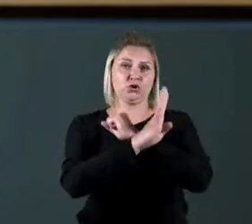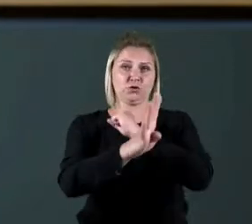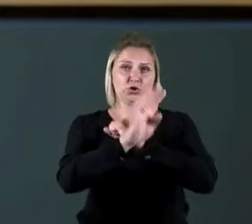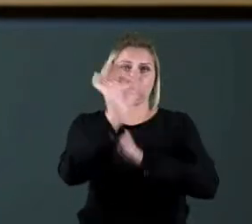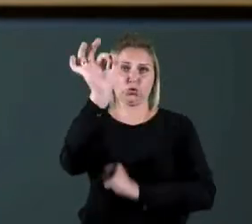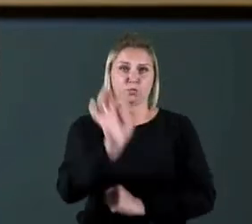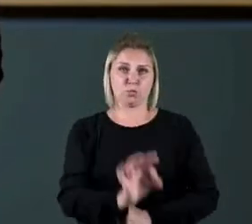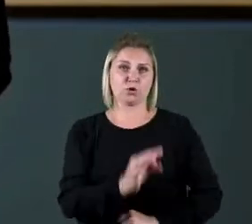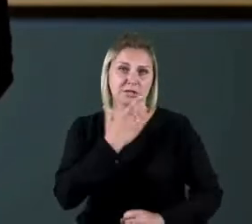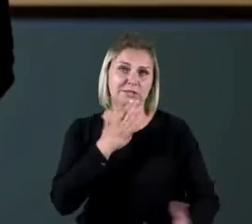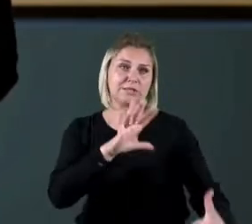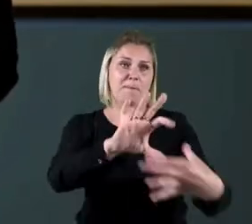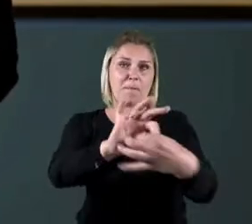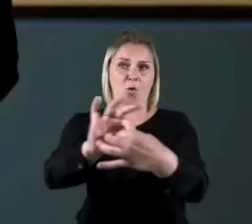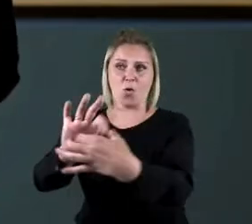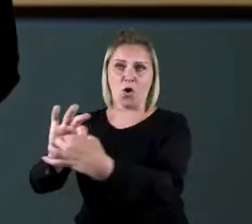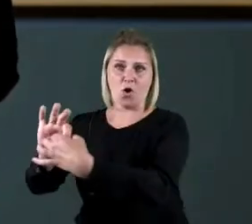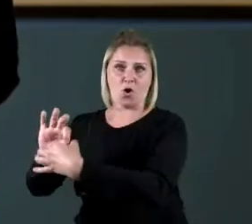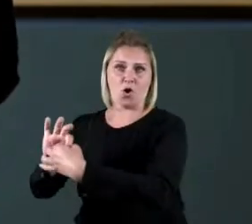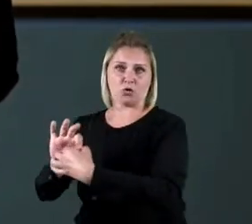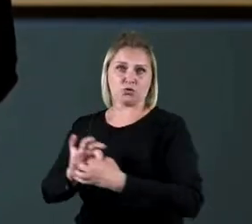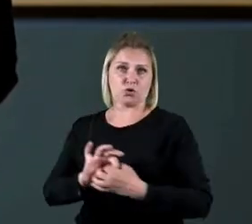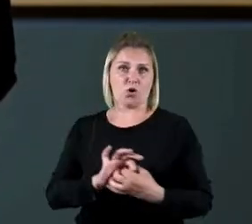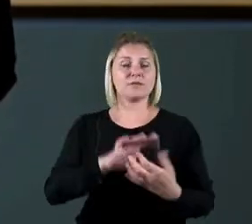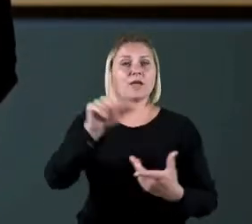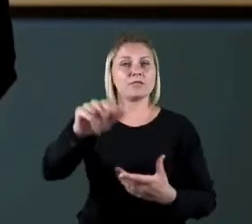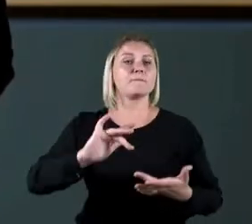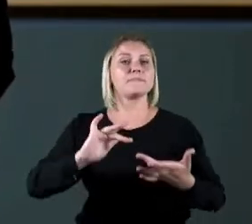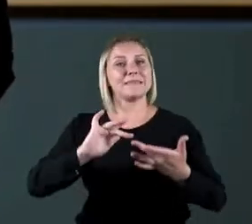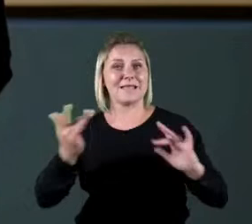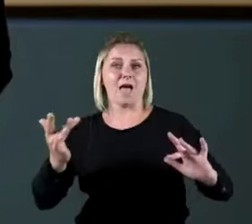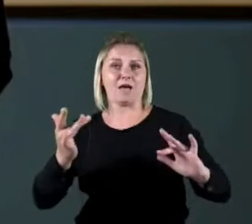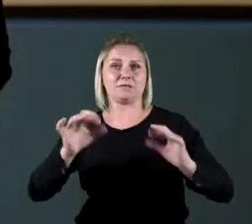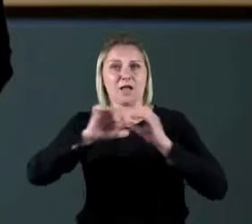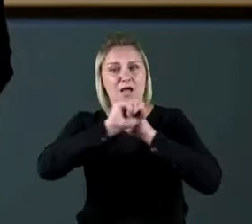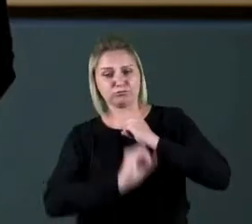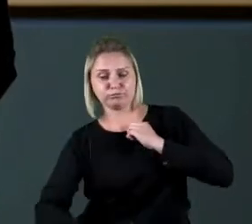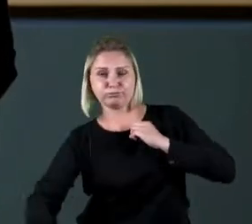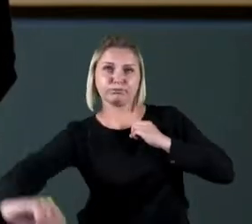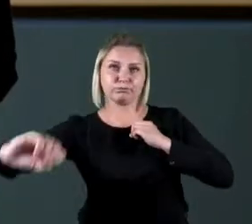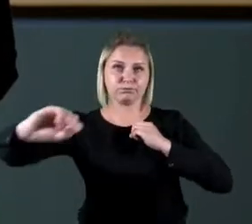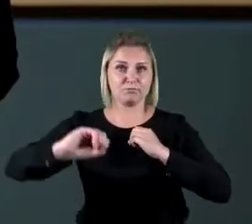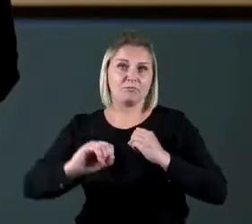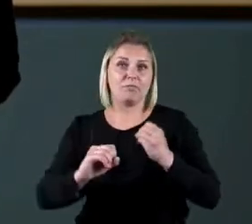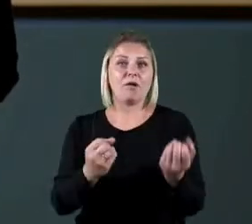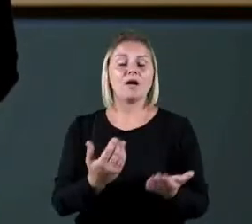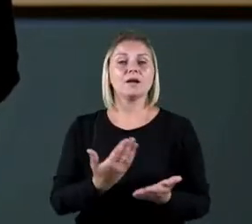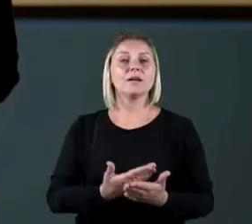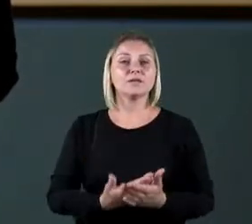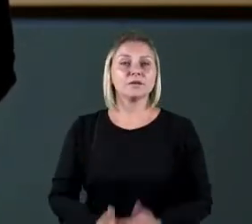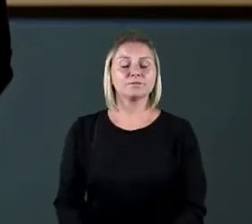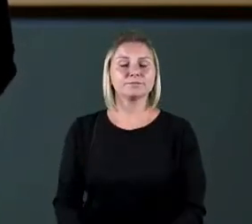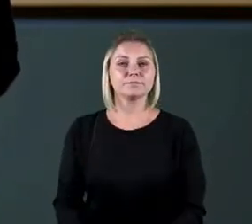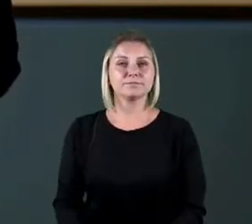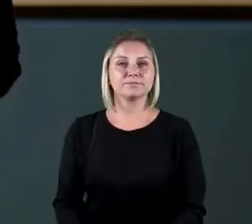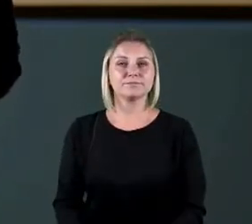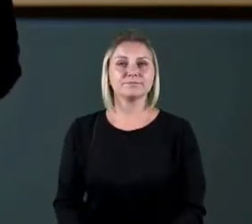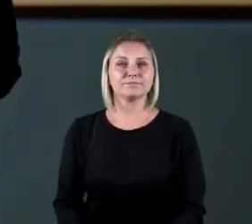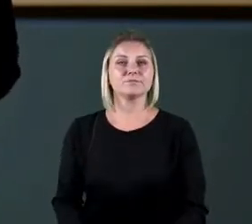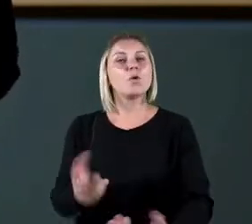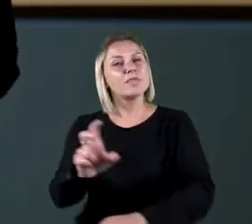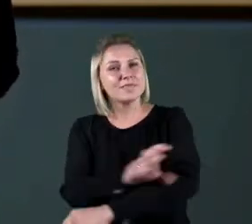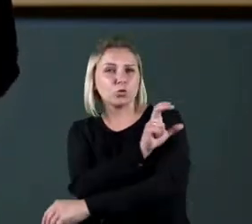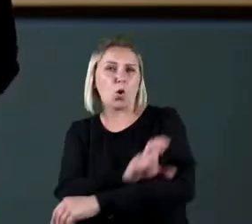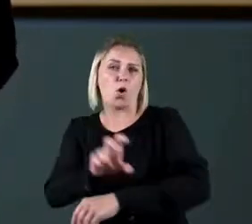optic connectivity, as to bring on the opportunities of digitalization to these territories and to these towns